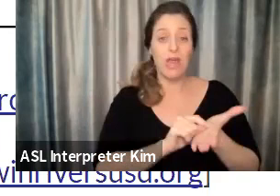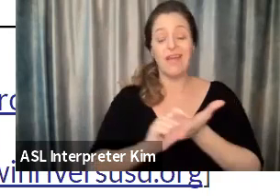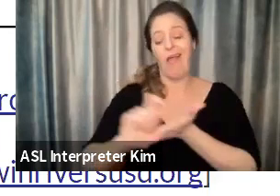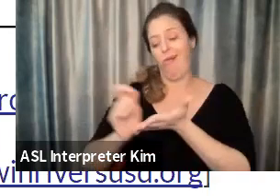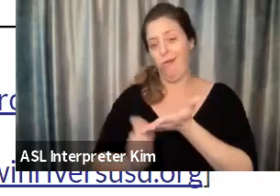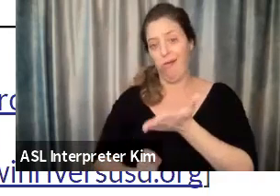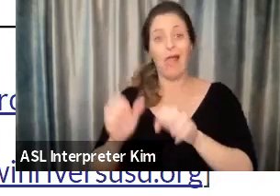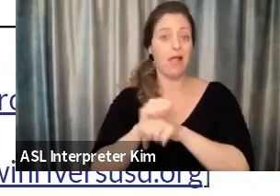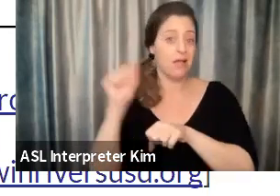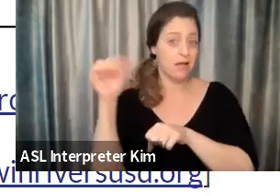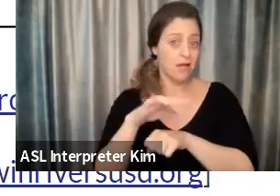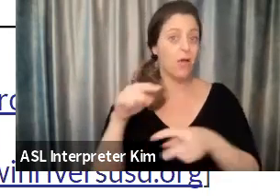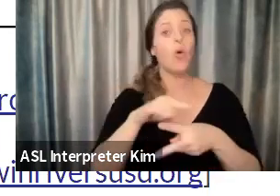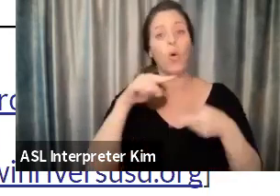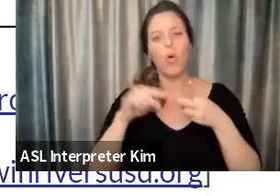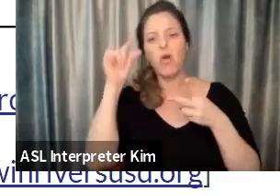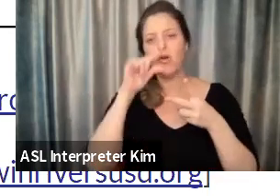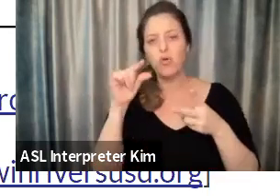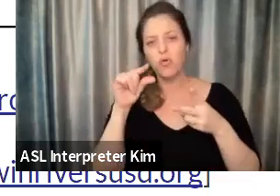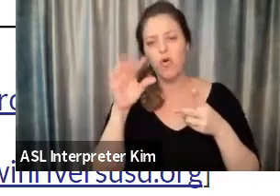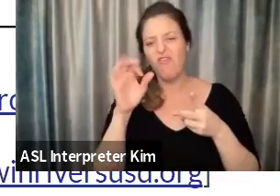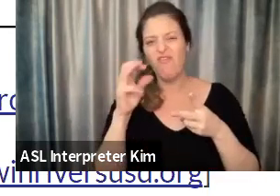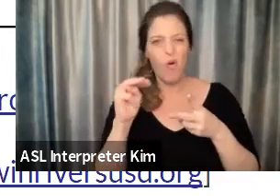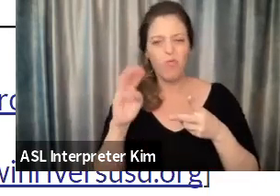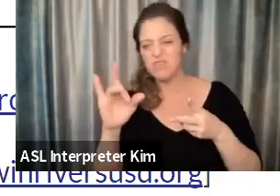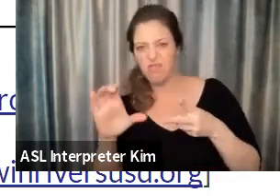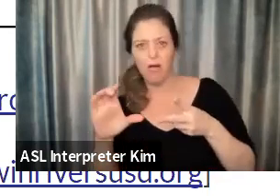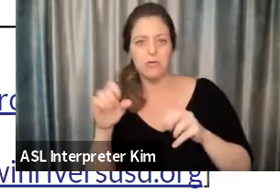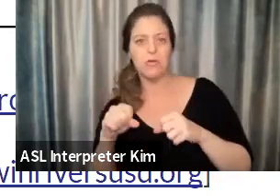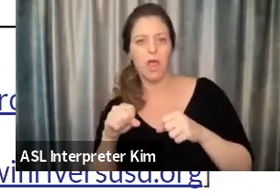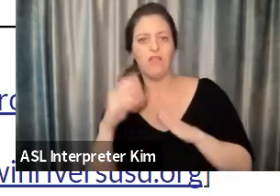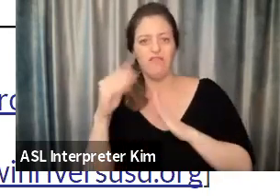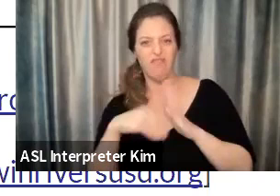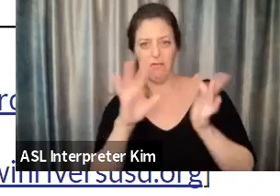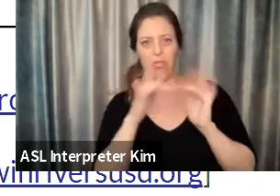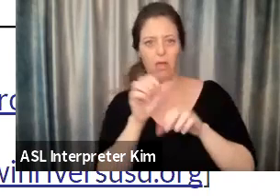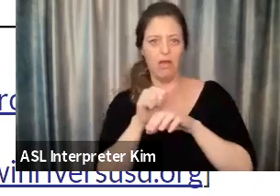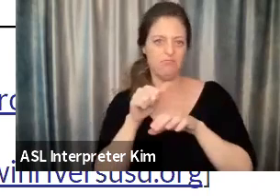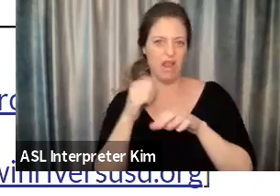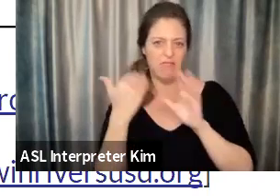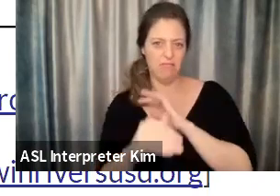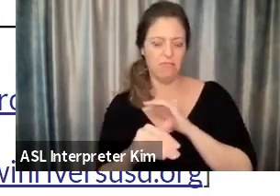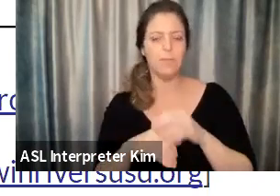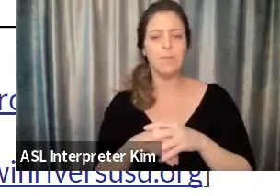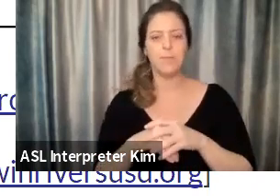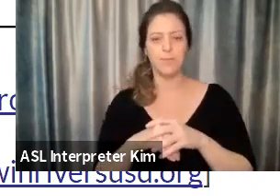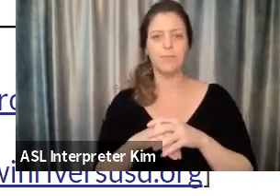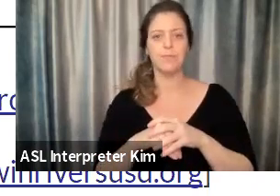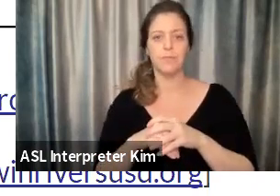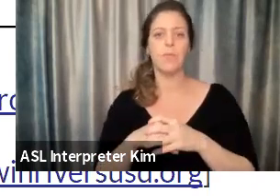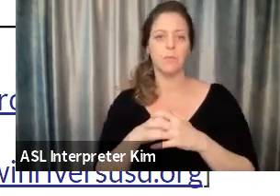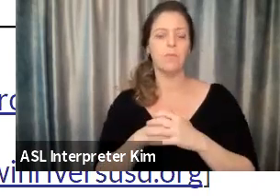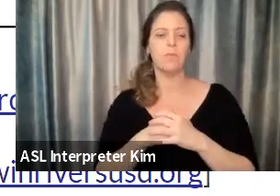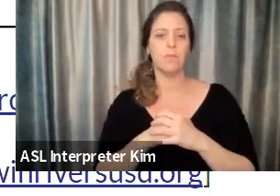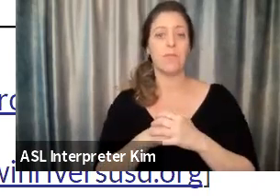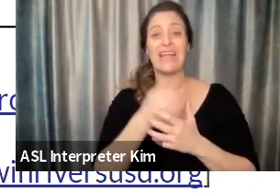or as a Google form or a document that you submit online as well. We would always recommend that, doing that as best and